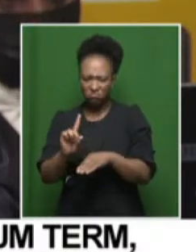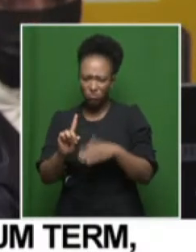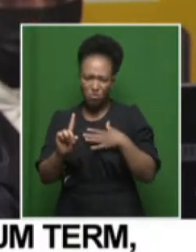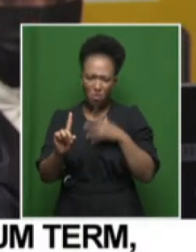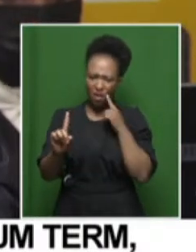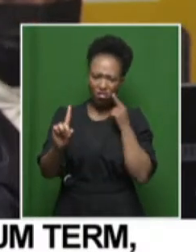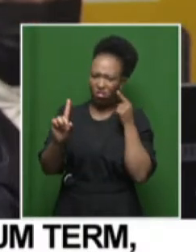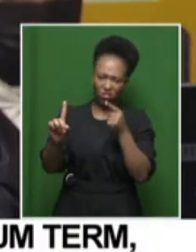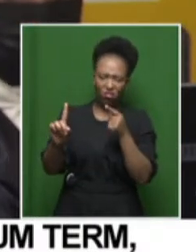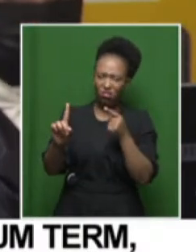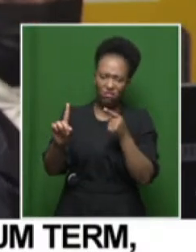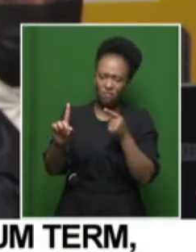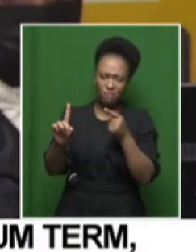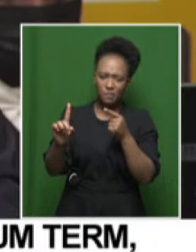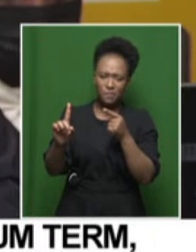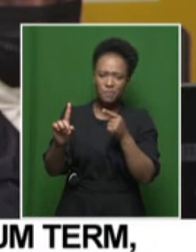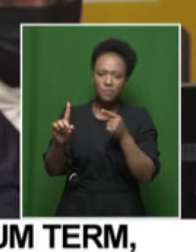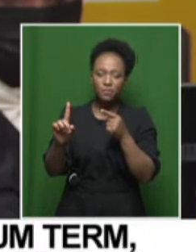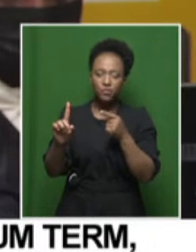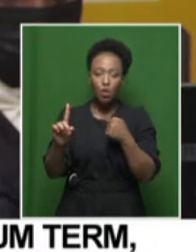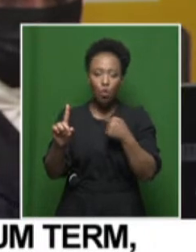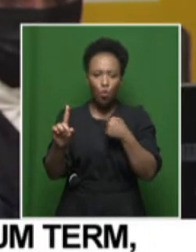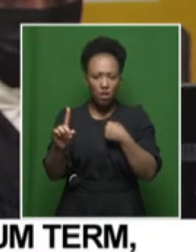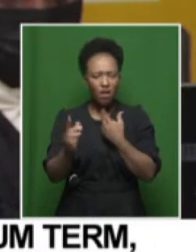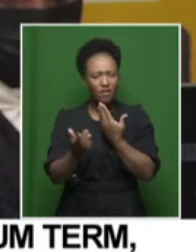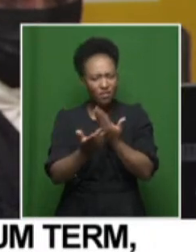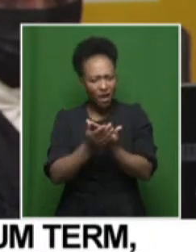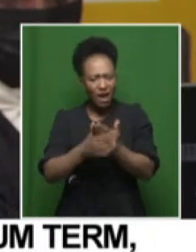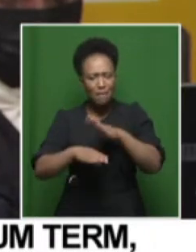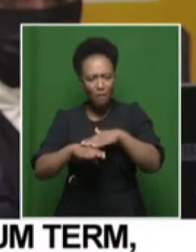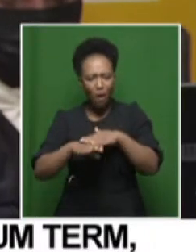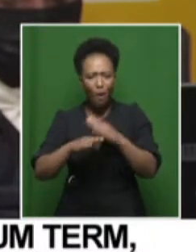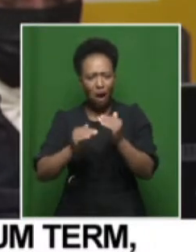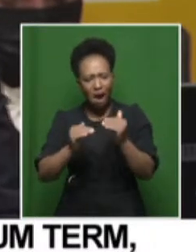capable of much more.